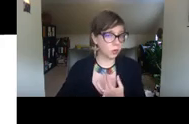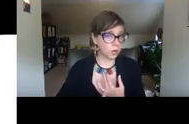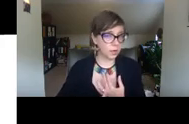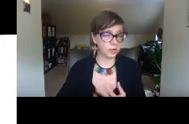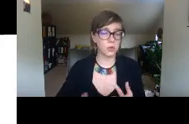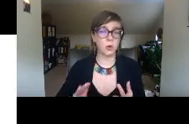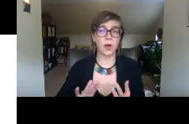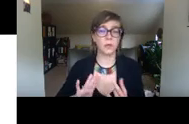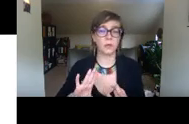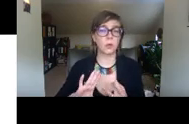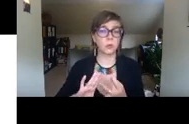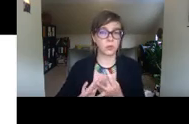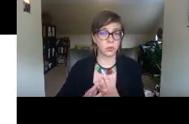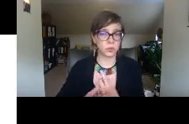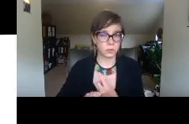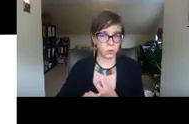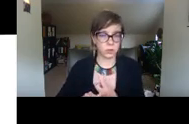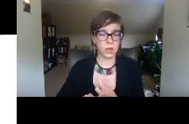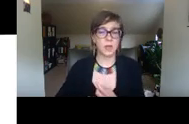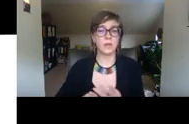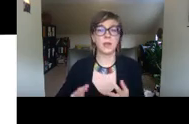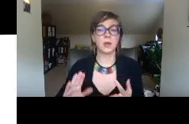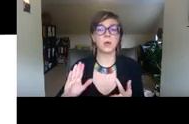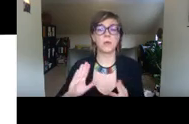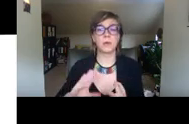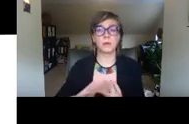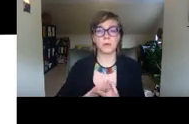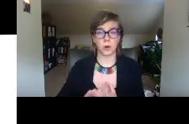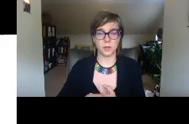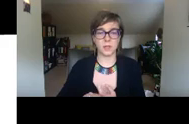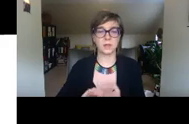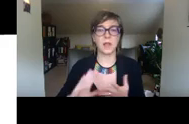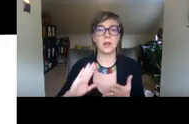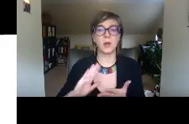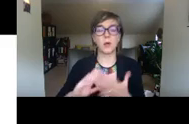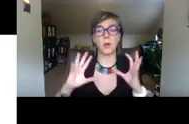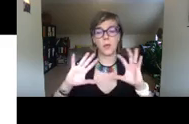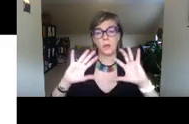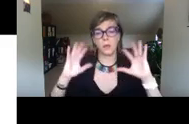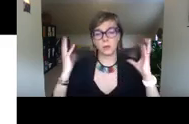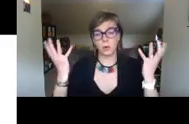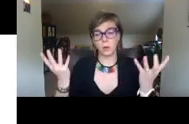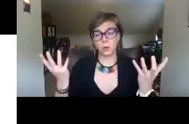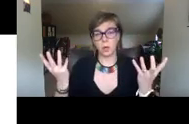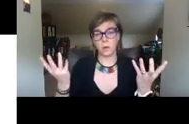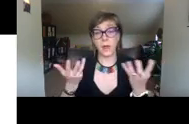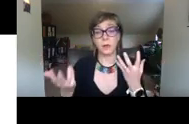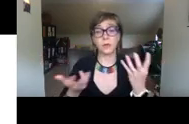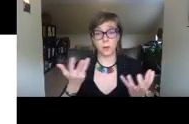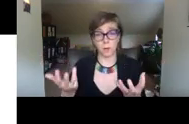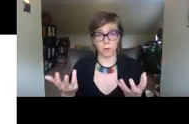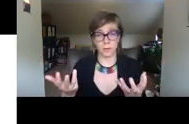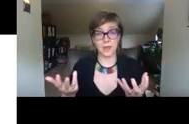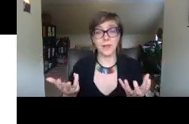know the context, know how the local insurance works. They know the pharmacies, they know the local